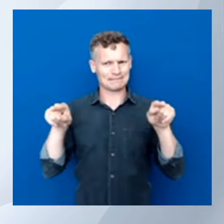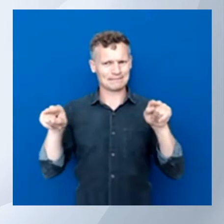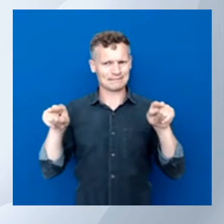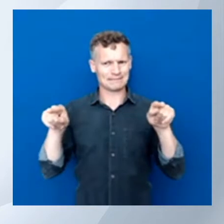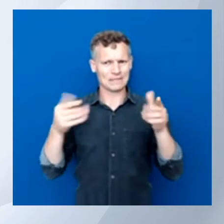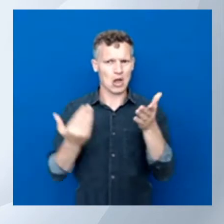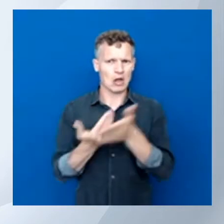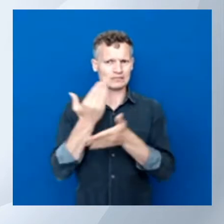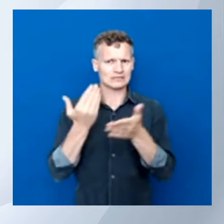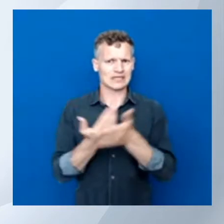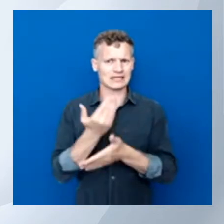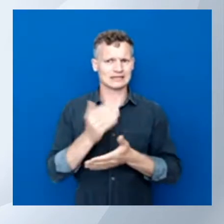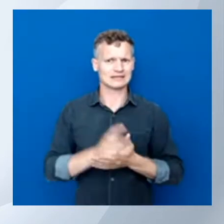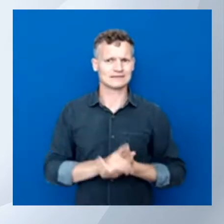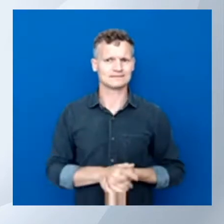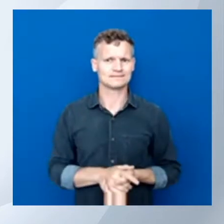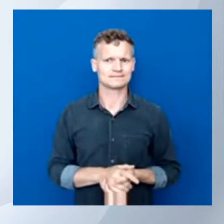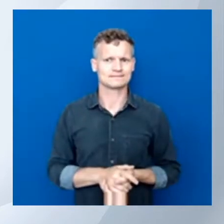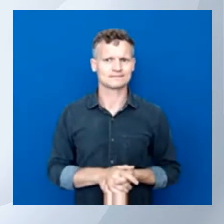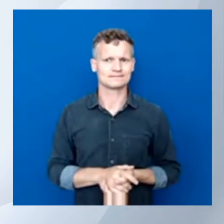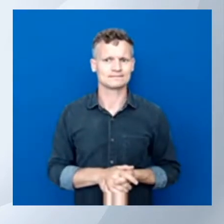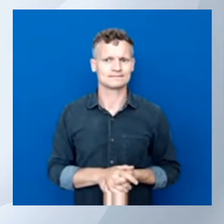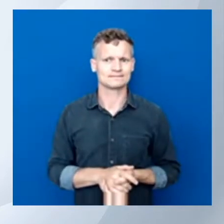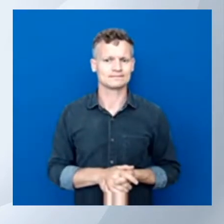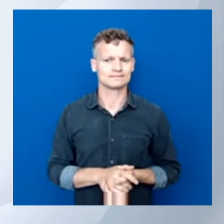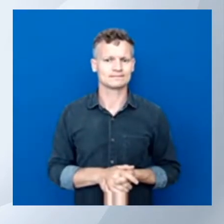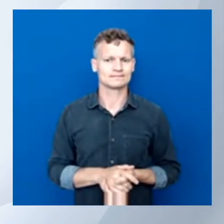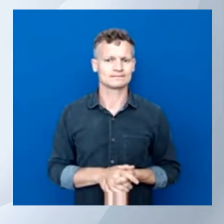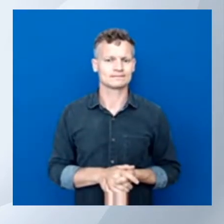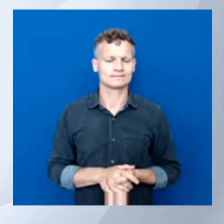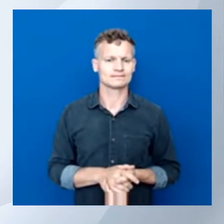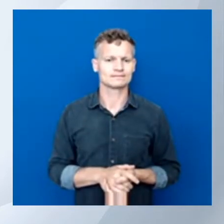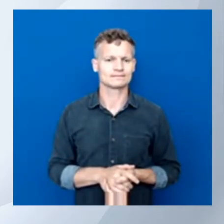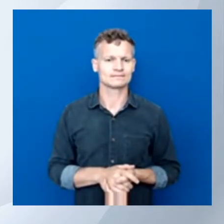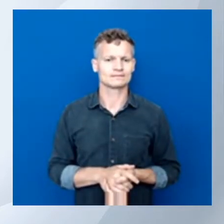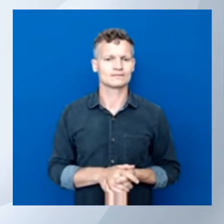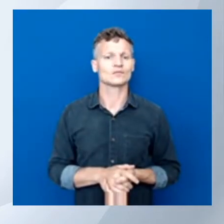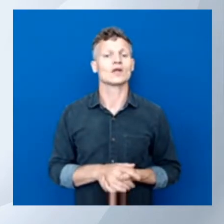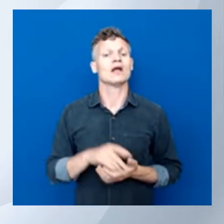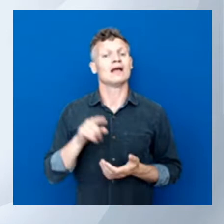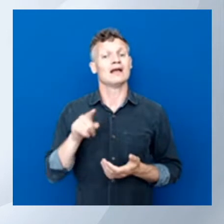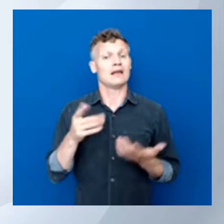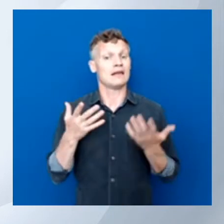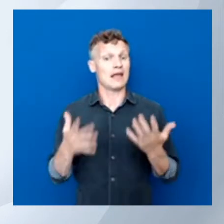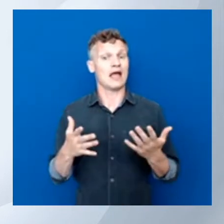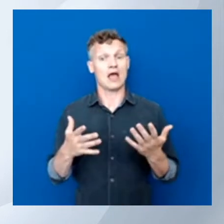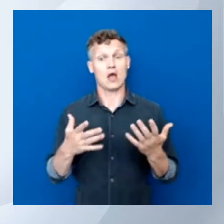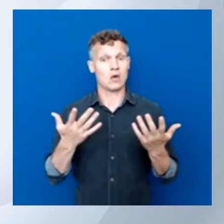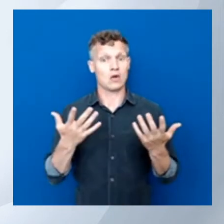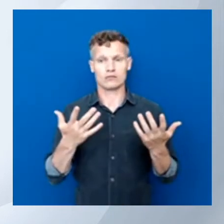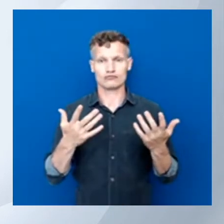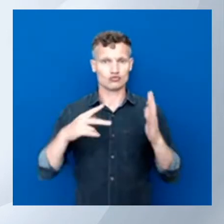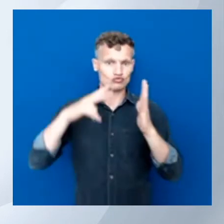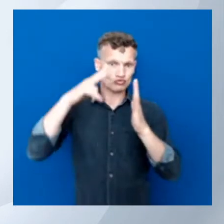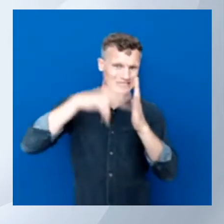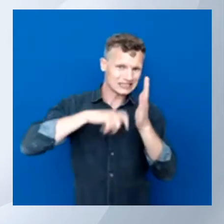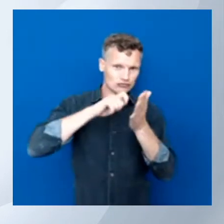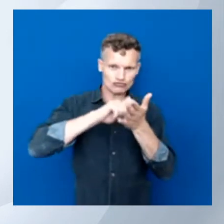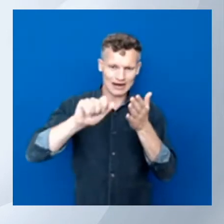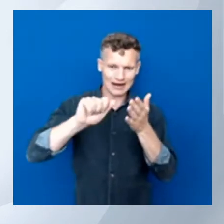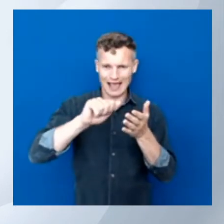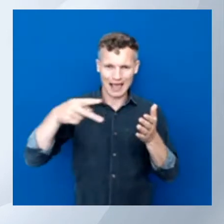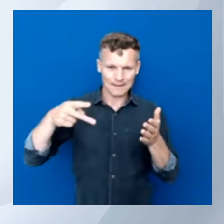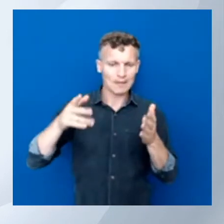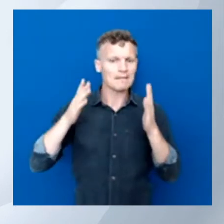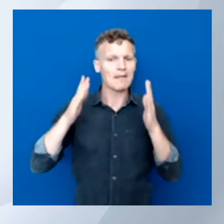high throughput read and write application, we would need some form of SQL replication here. That would be baked into